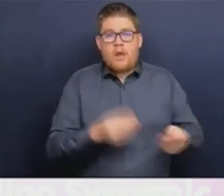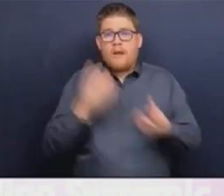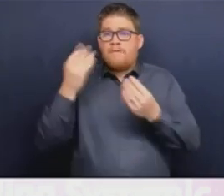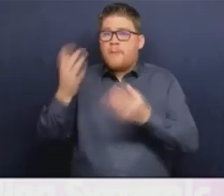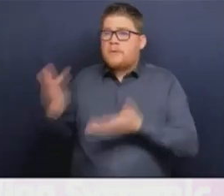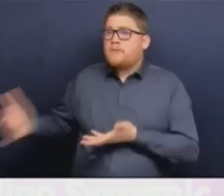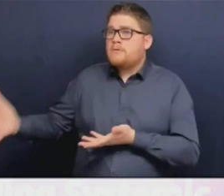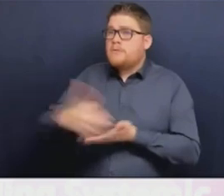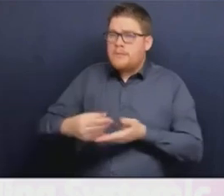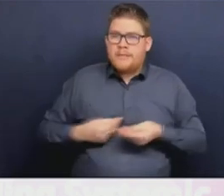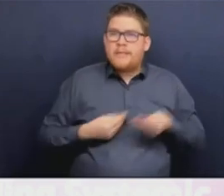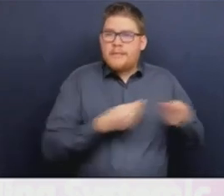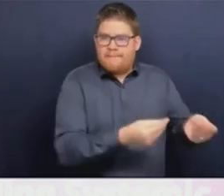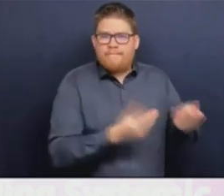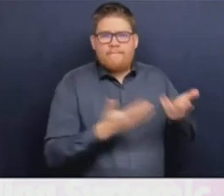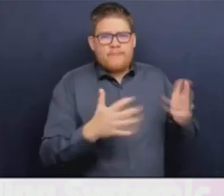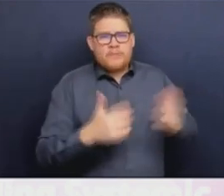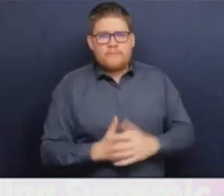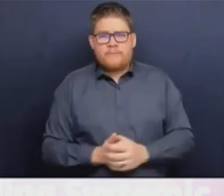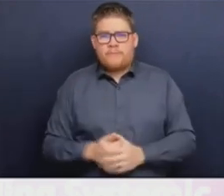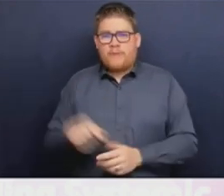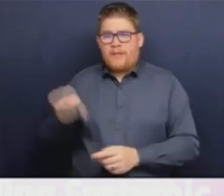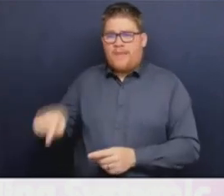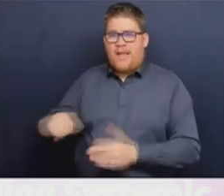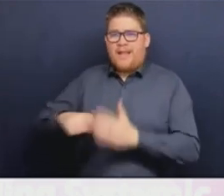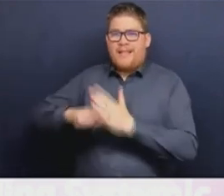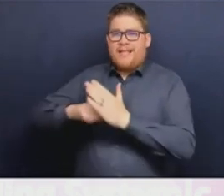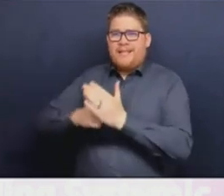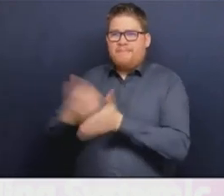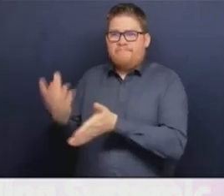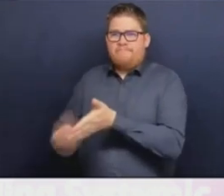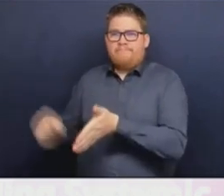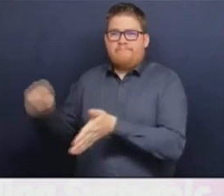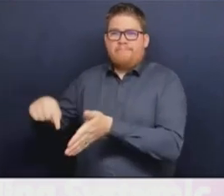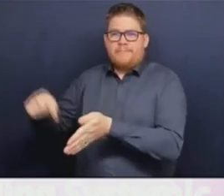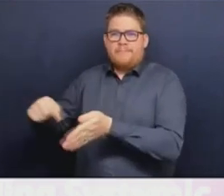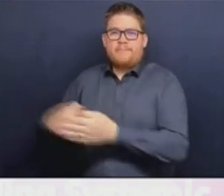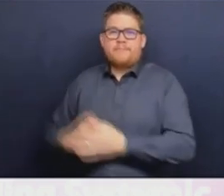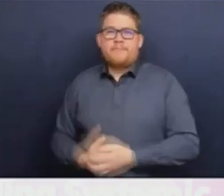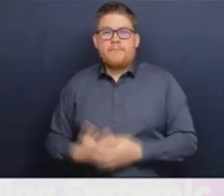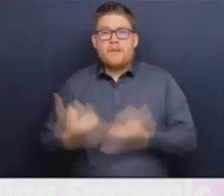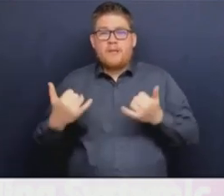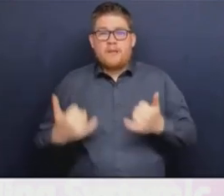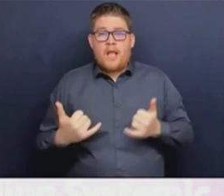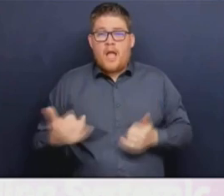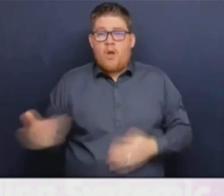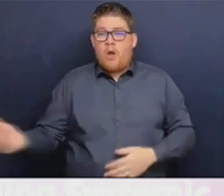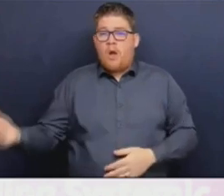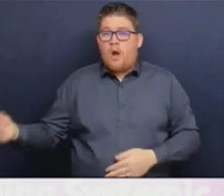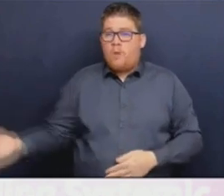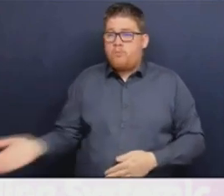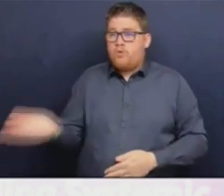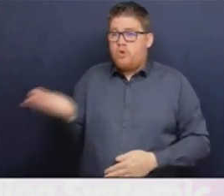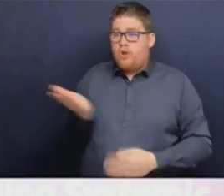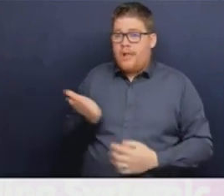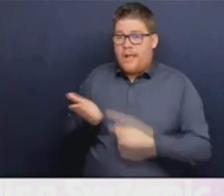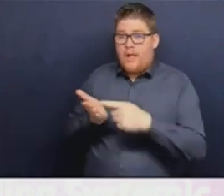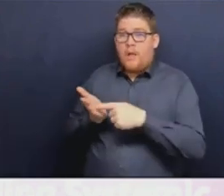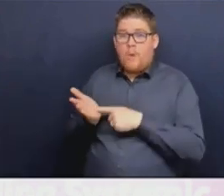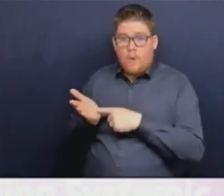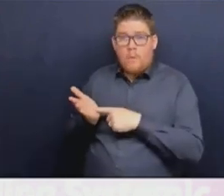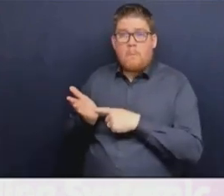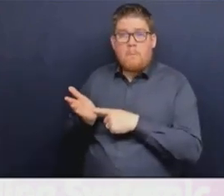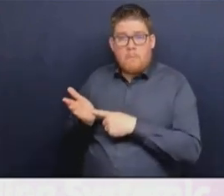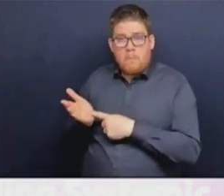missing this key component. And now we're going to be able to, based on the receptivity of racialized communities to share